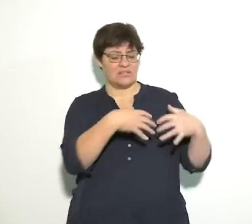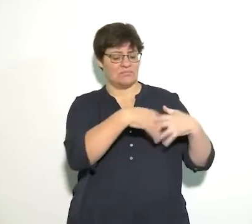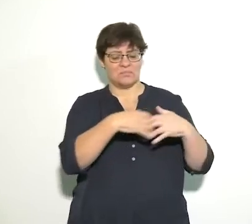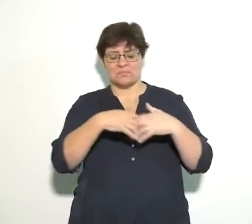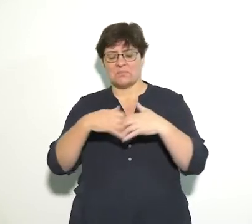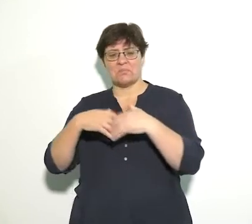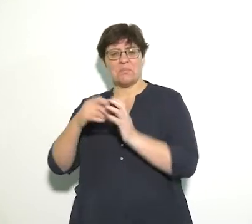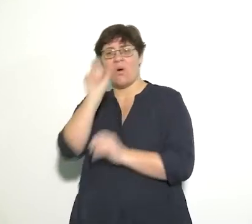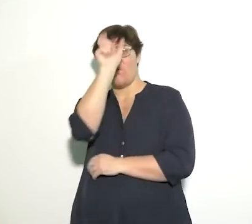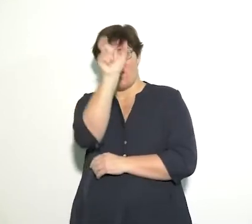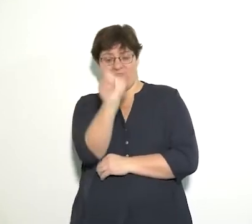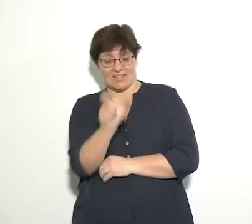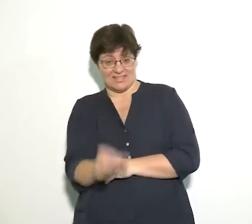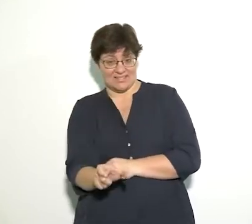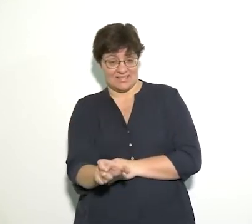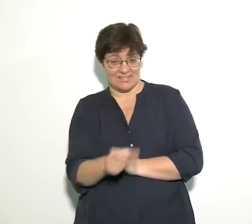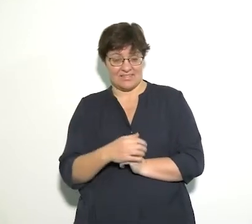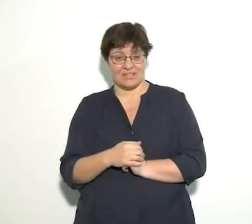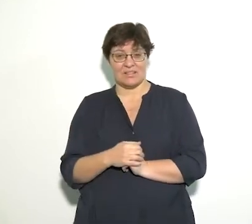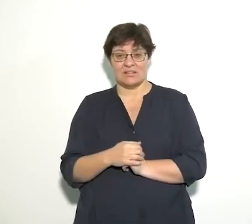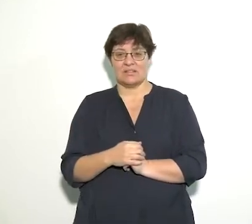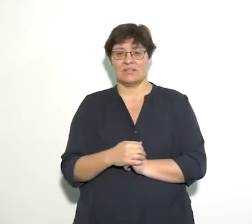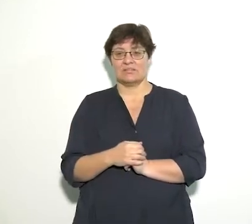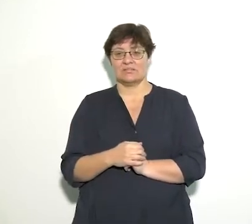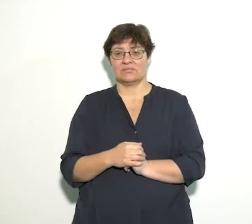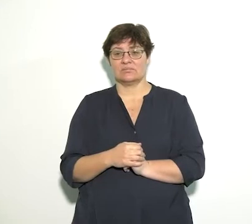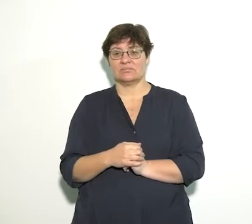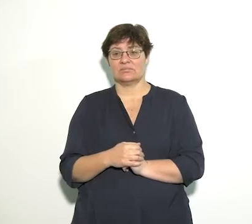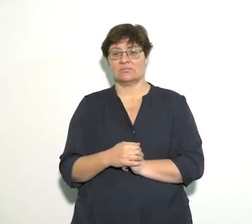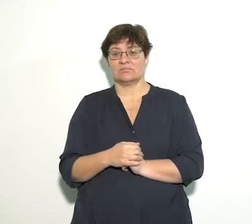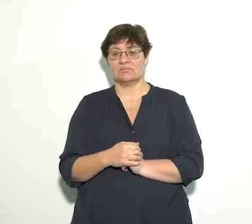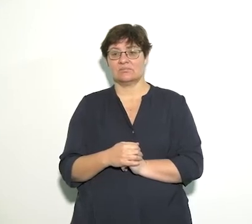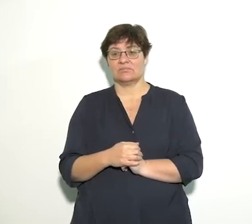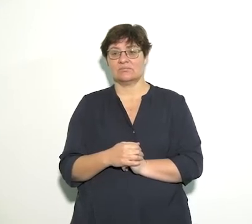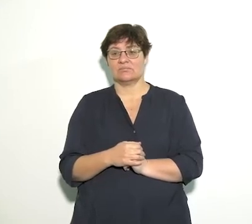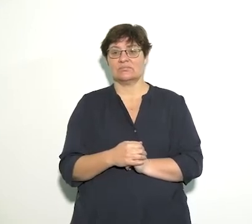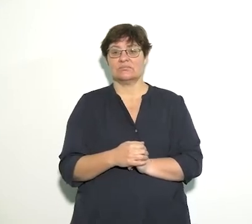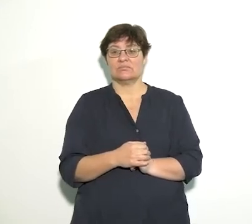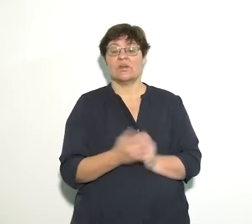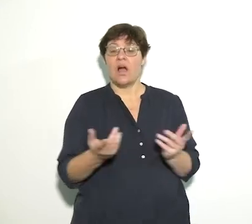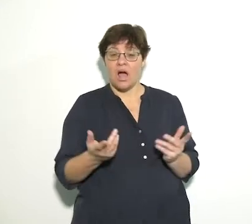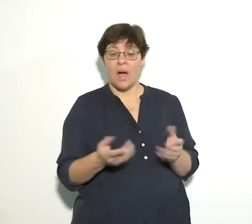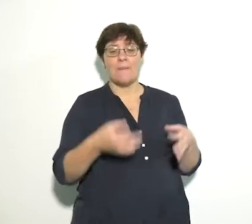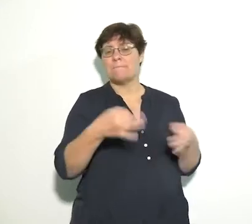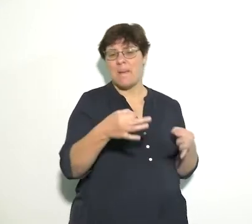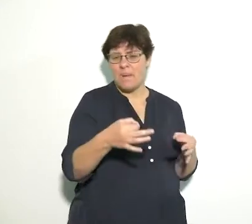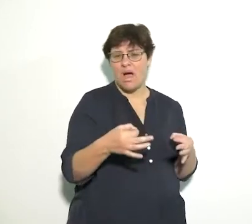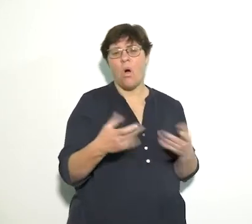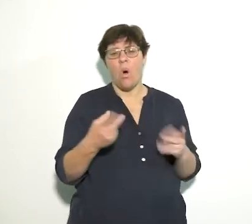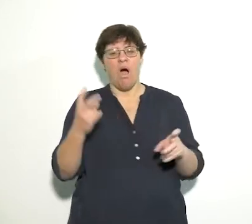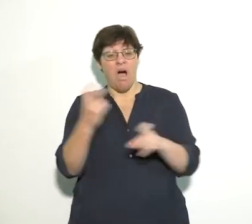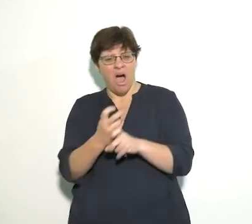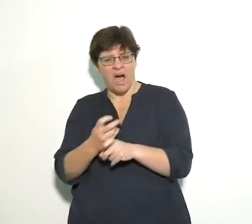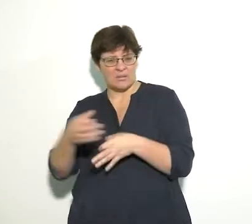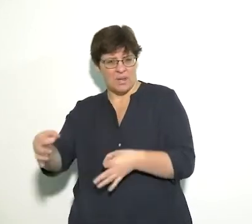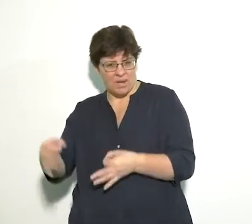with these words. Okay, so let me put my whiteboard down. You're going to use some card or paper, whatever you